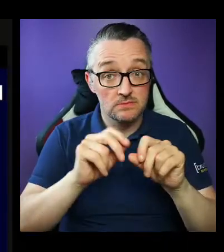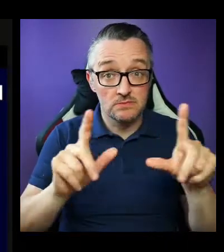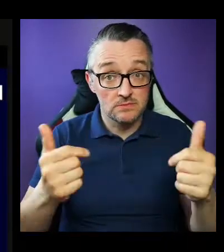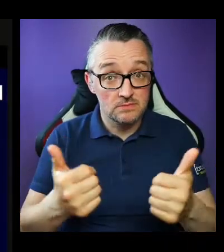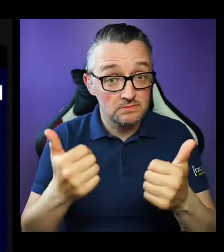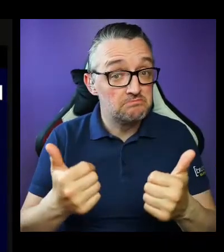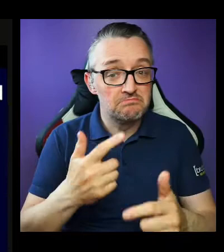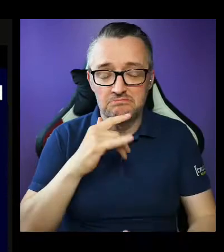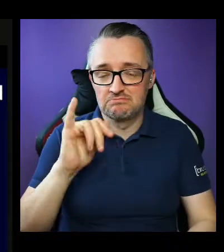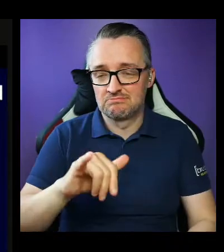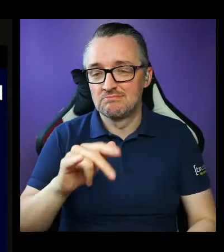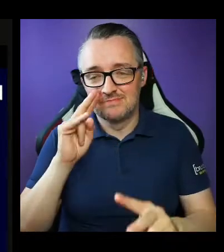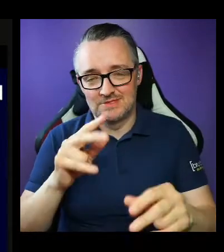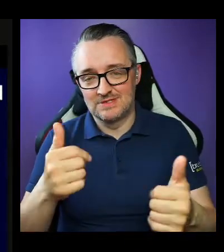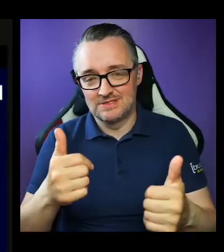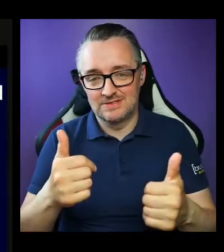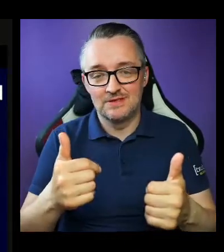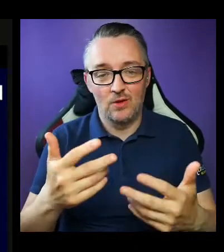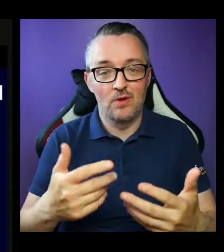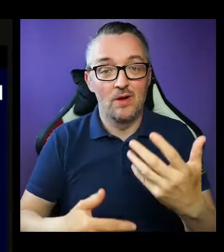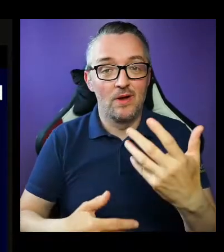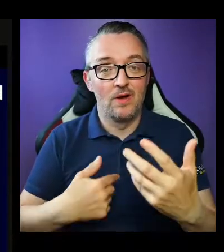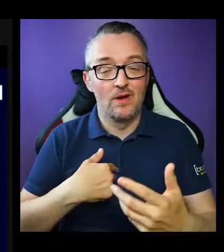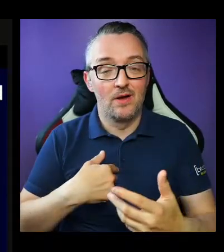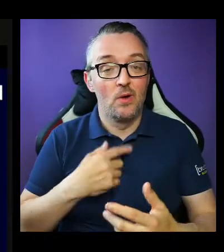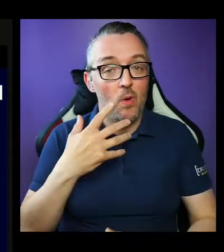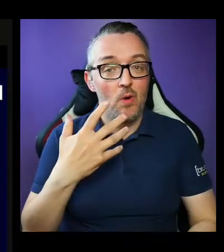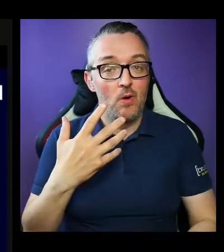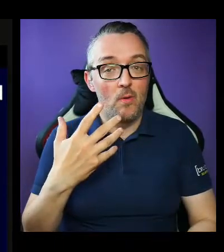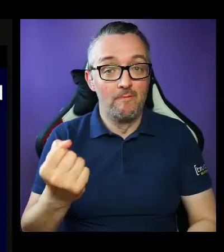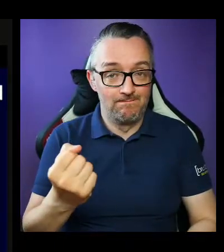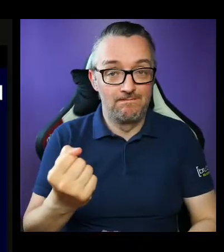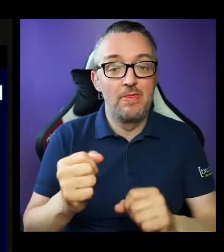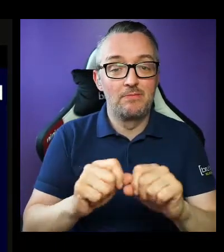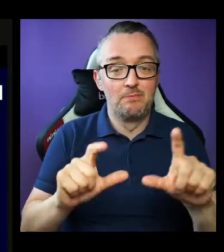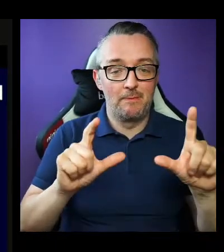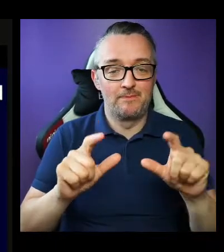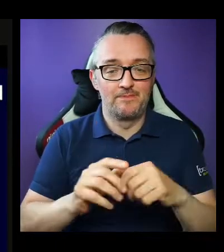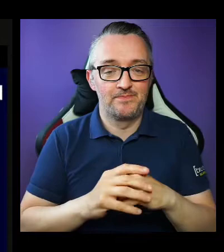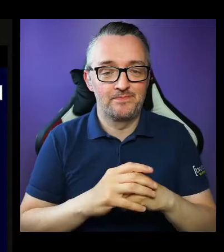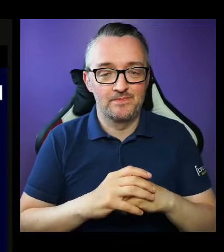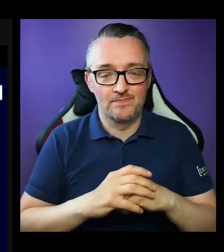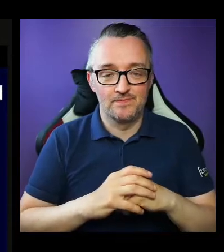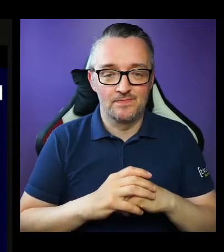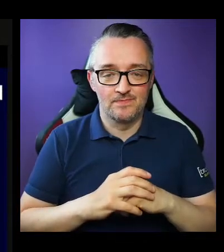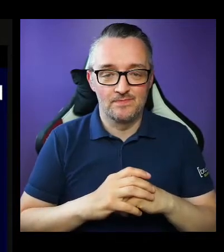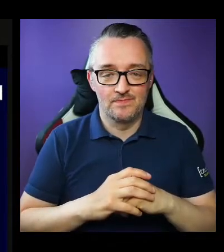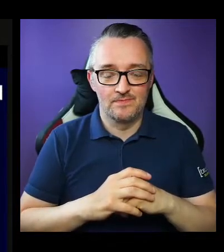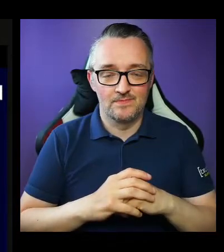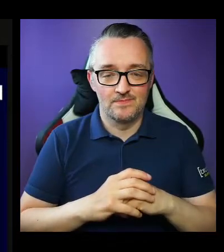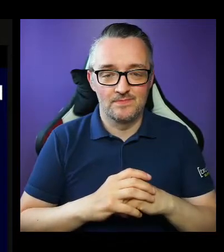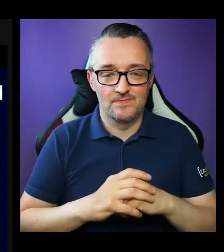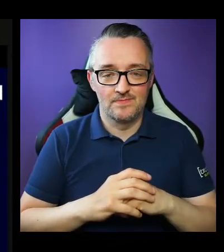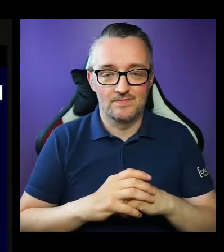We can, yeah. And I'll leave you to it, and I'll come back for the Q&A later. Yes, great. All